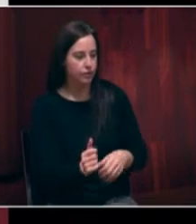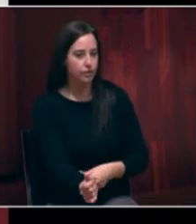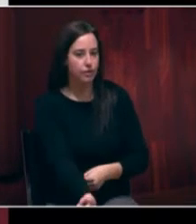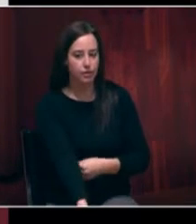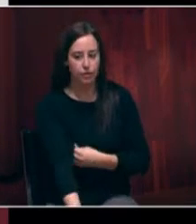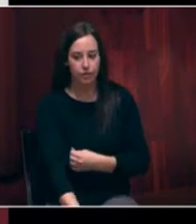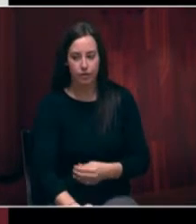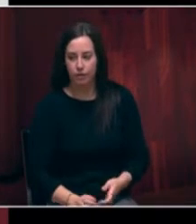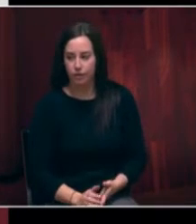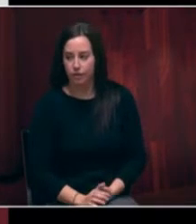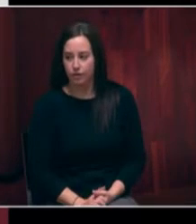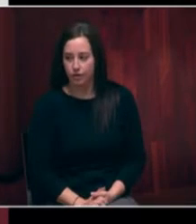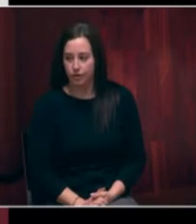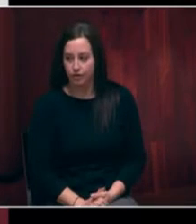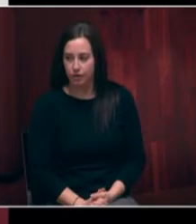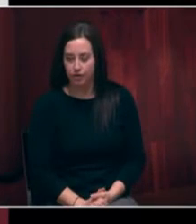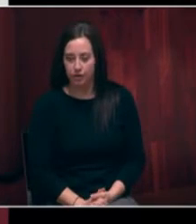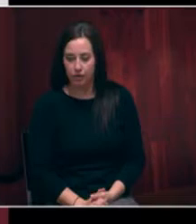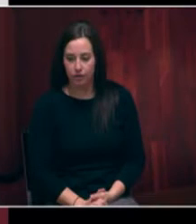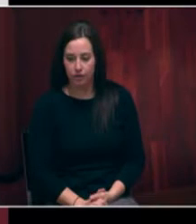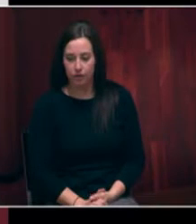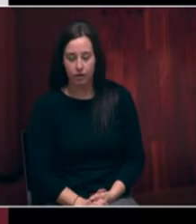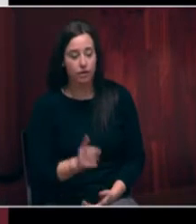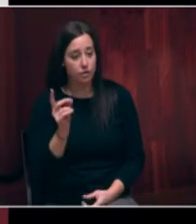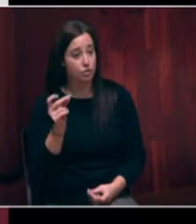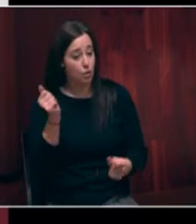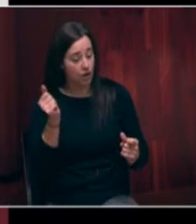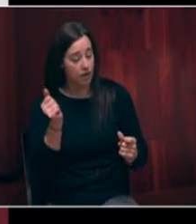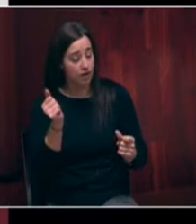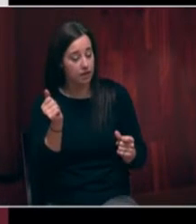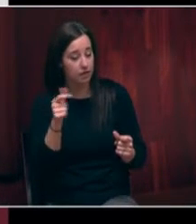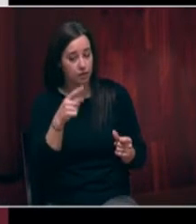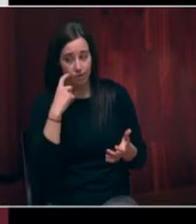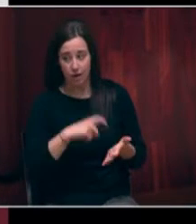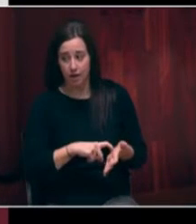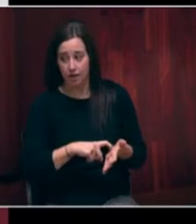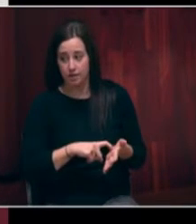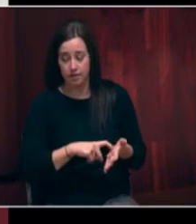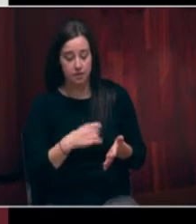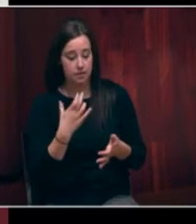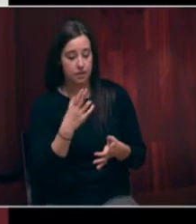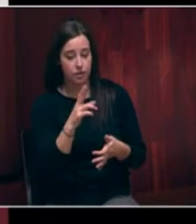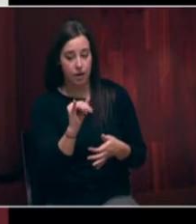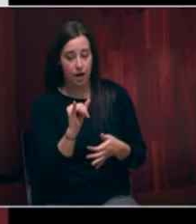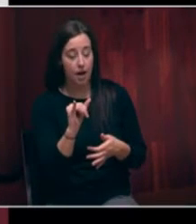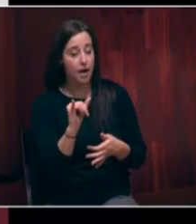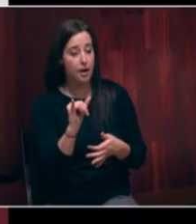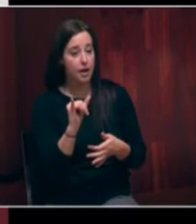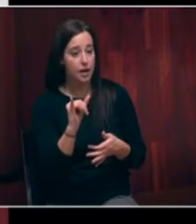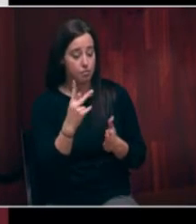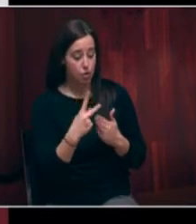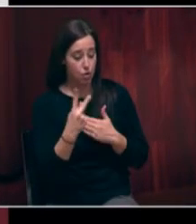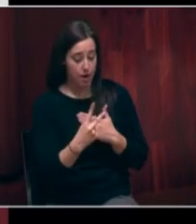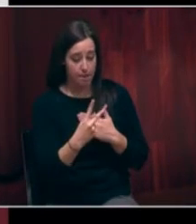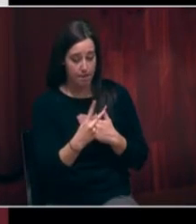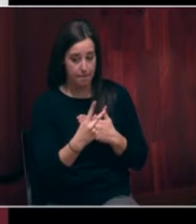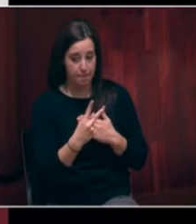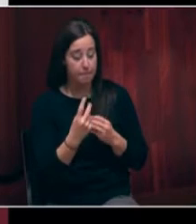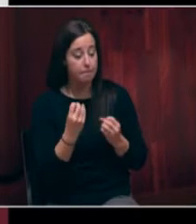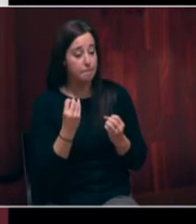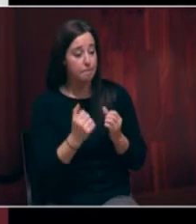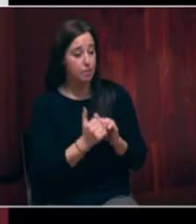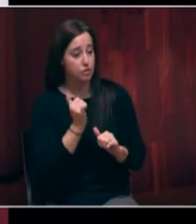she wasn't signaling me. Okay, so really quick, we recognize in the CUI program that a lot of our